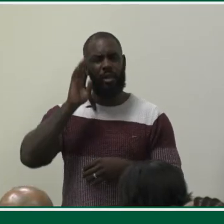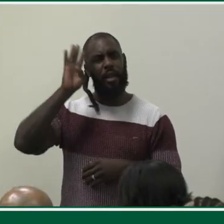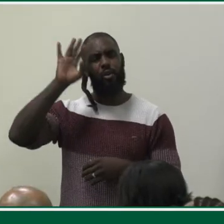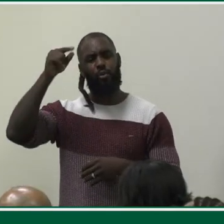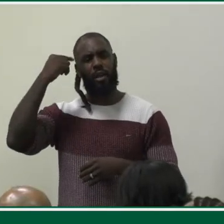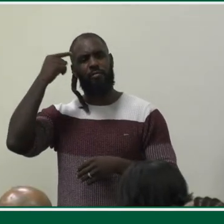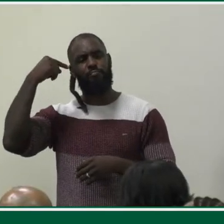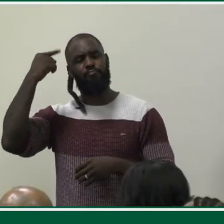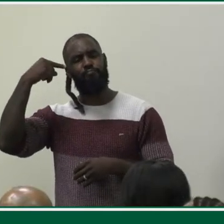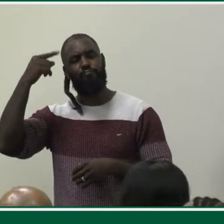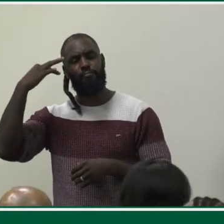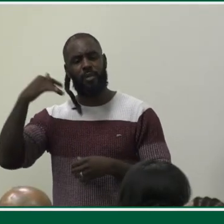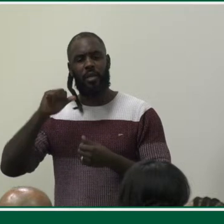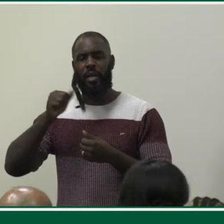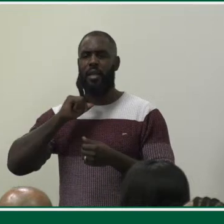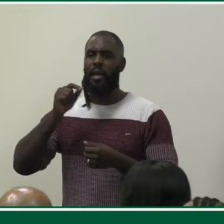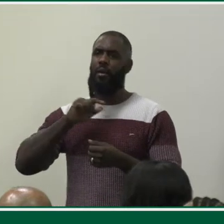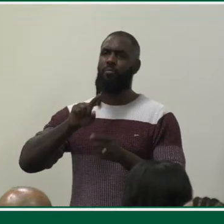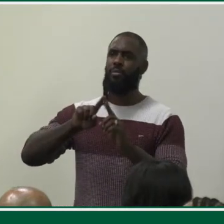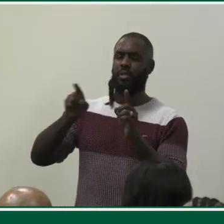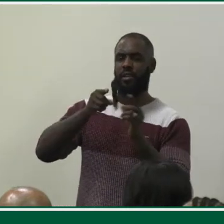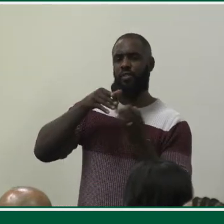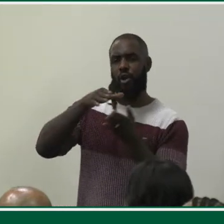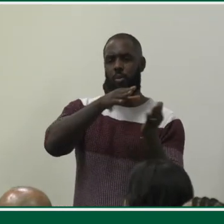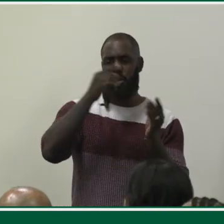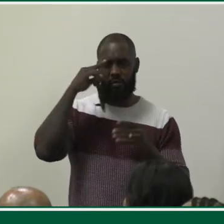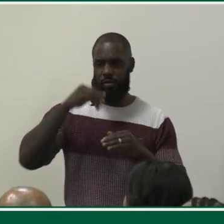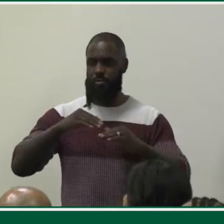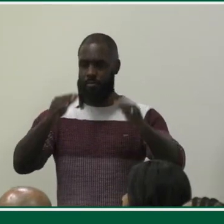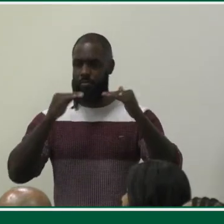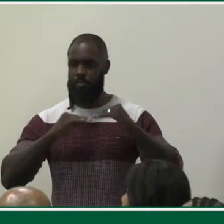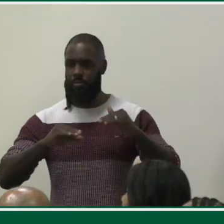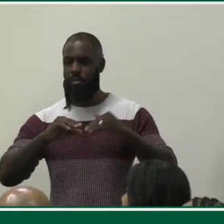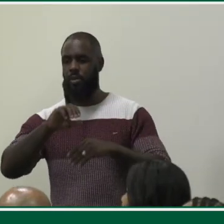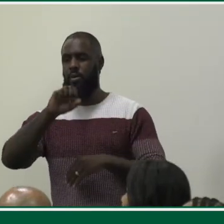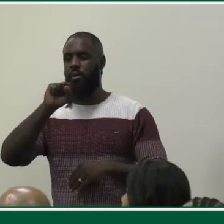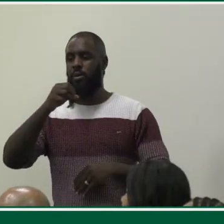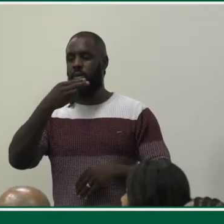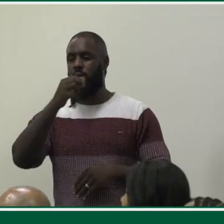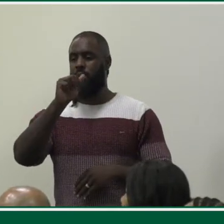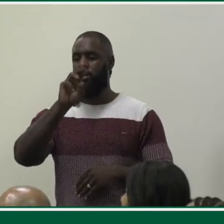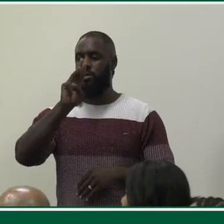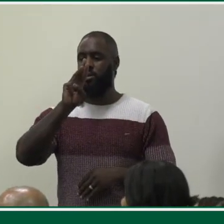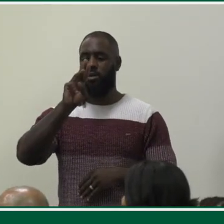that's helping us to think differently about how we approach this. And then we have Shaki Moore.